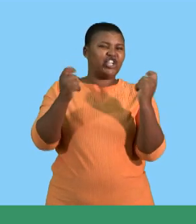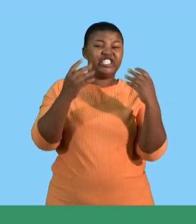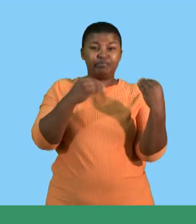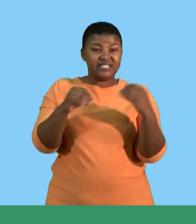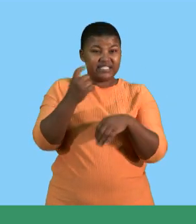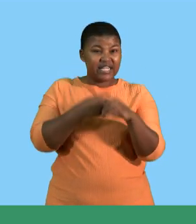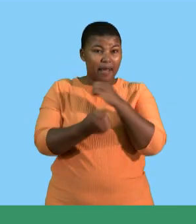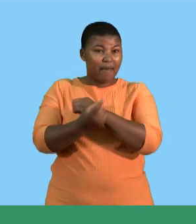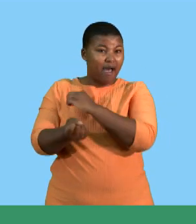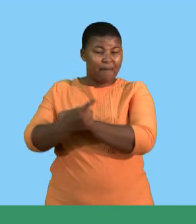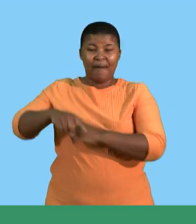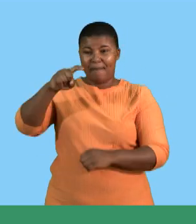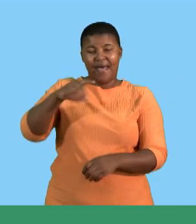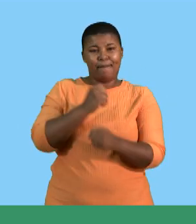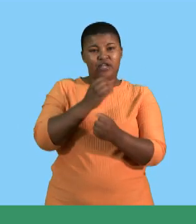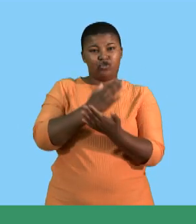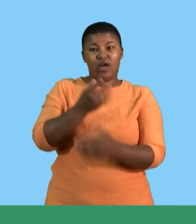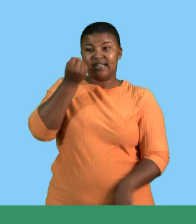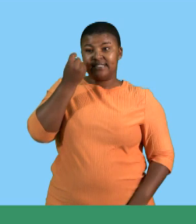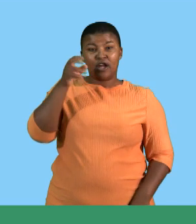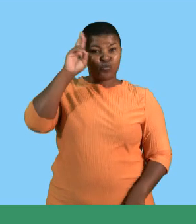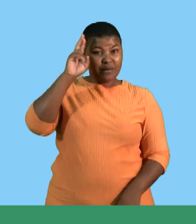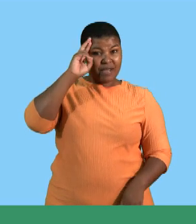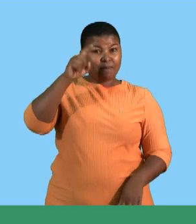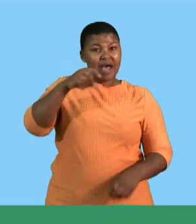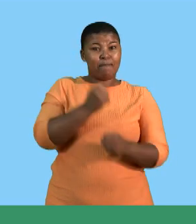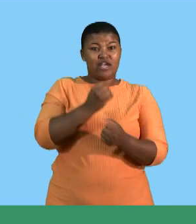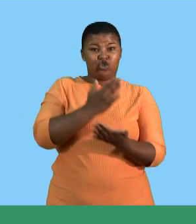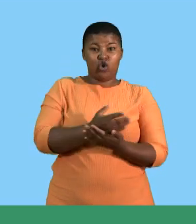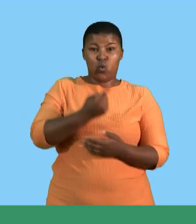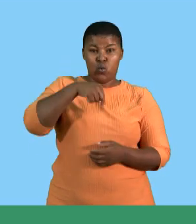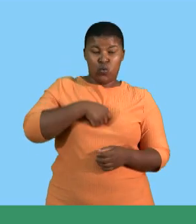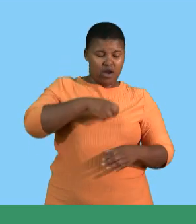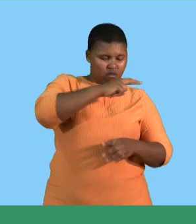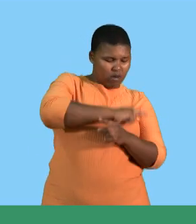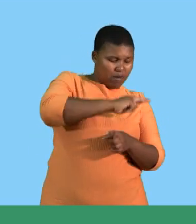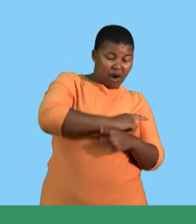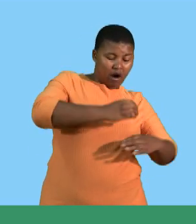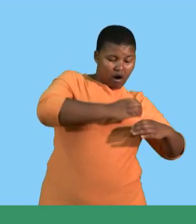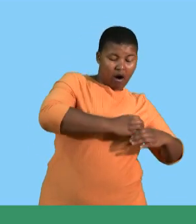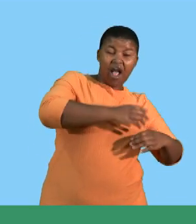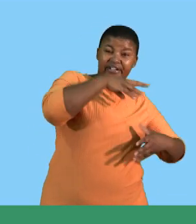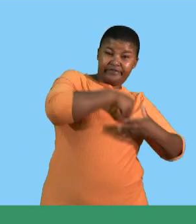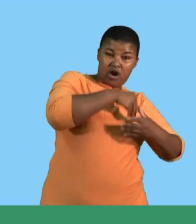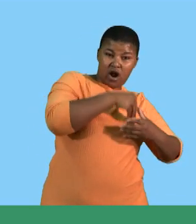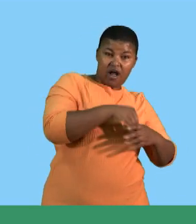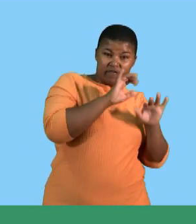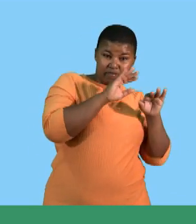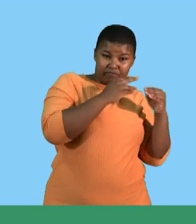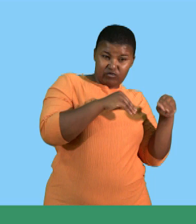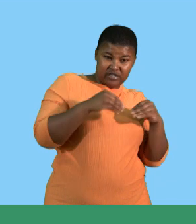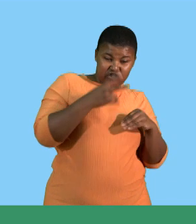Now remember, we have to monitor the micro, market, and the macro environments continuously because